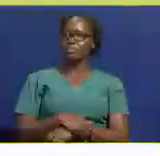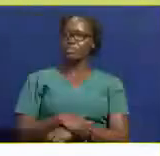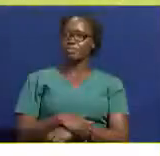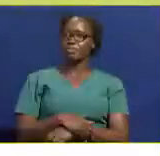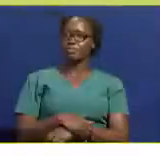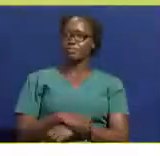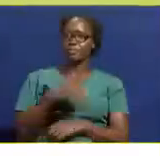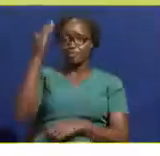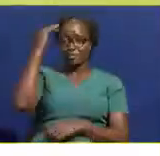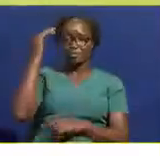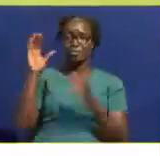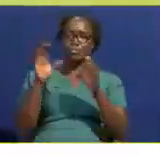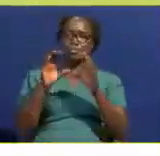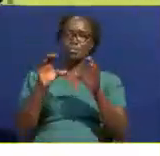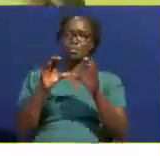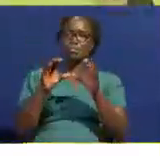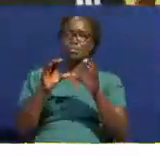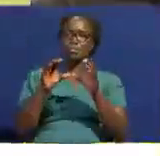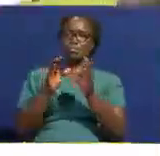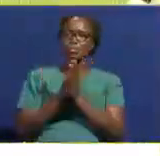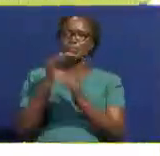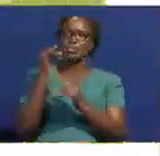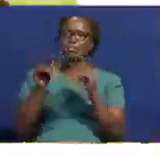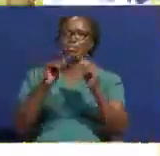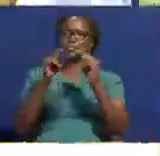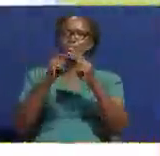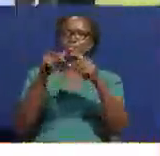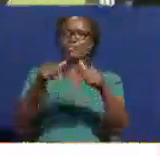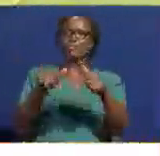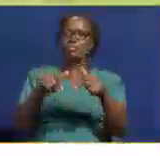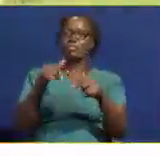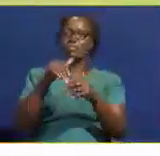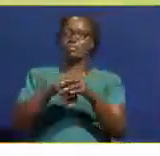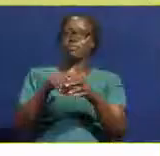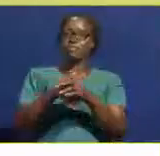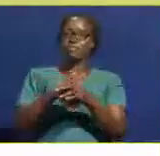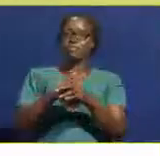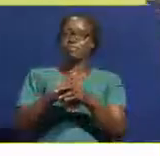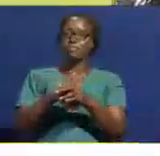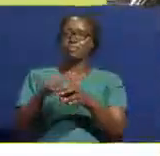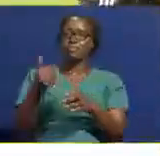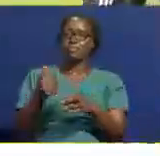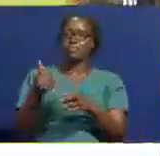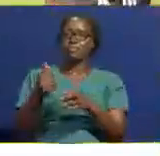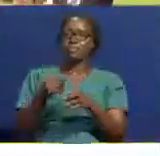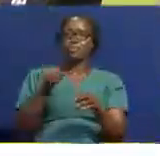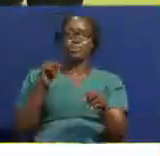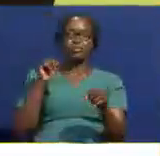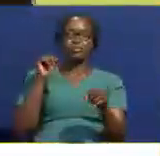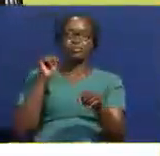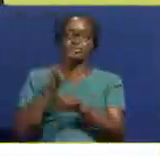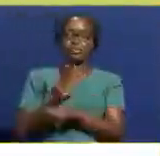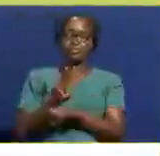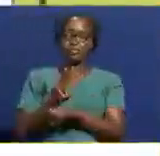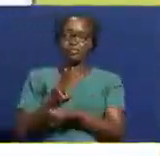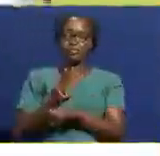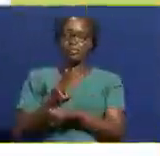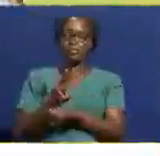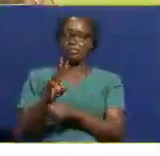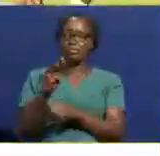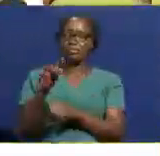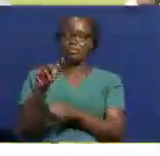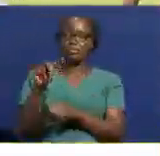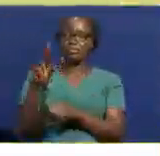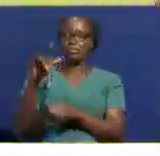Meanwhile, head coach Mildred Cheche named her final squad today, which includes, among others, striker Valerie Nekesa, Marion